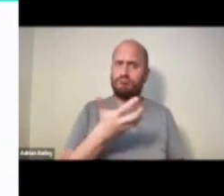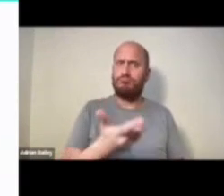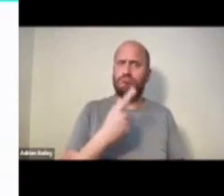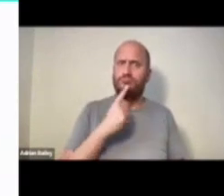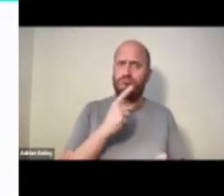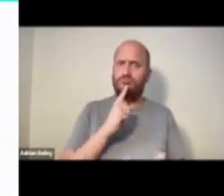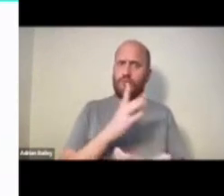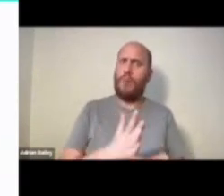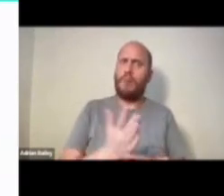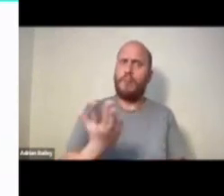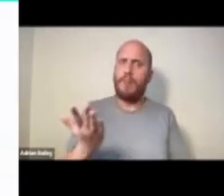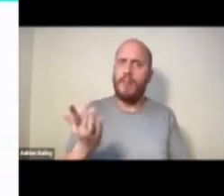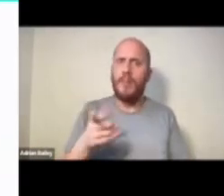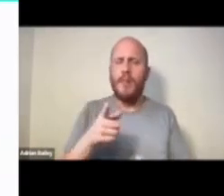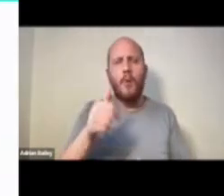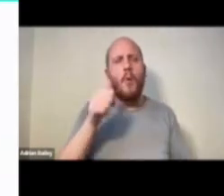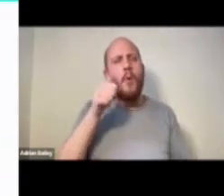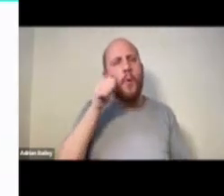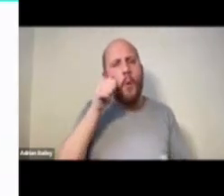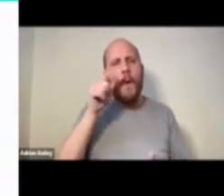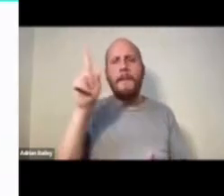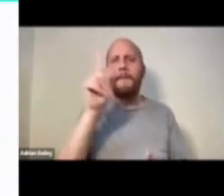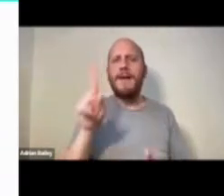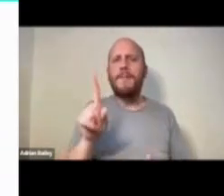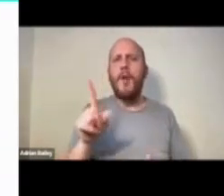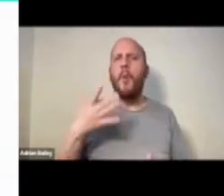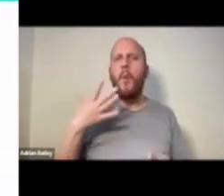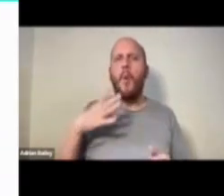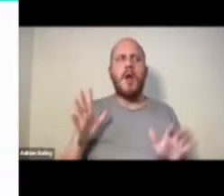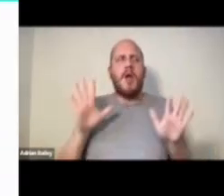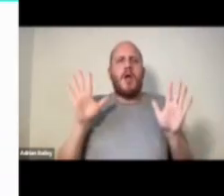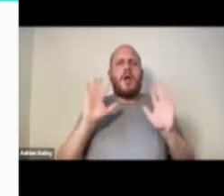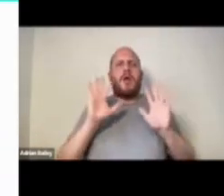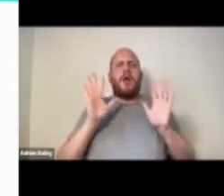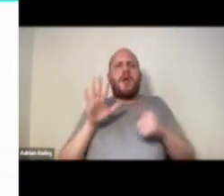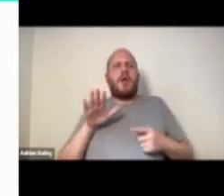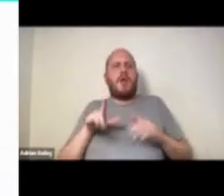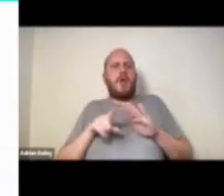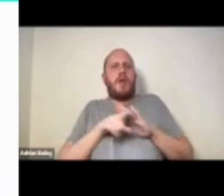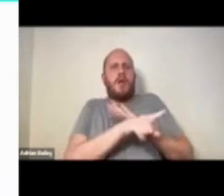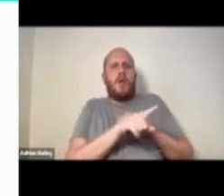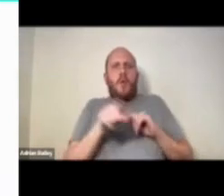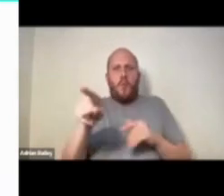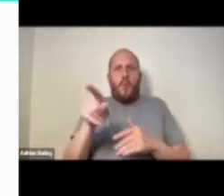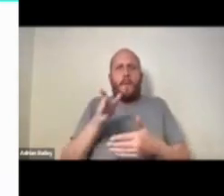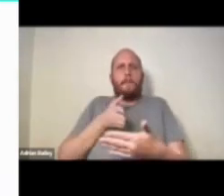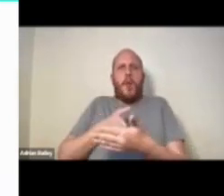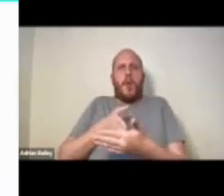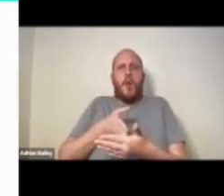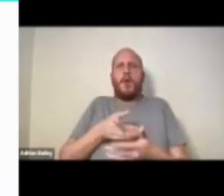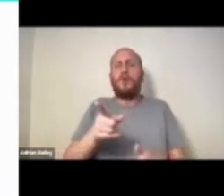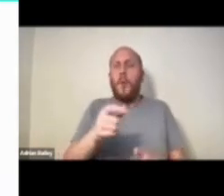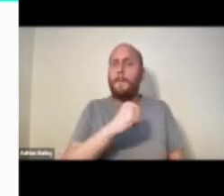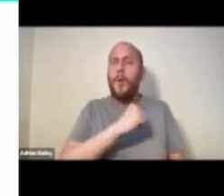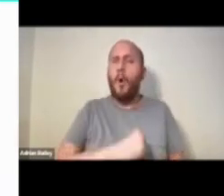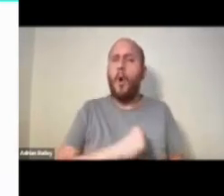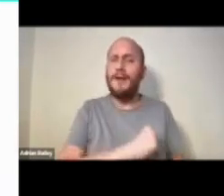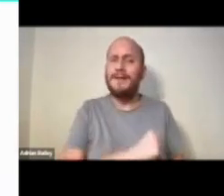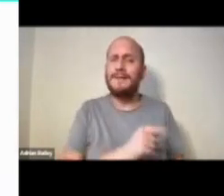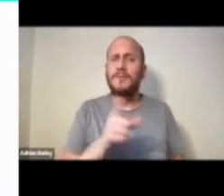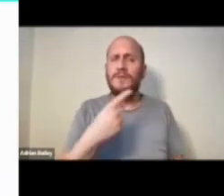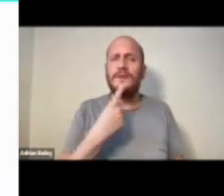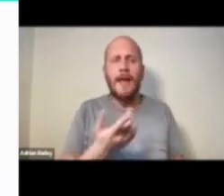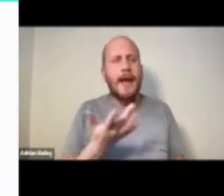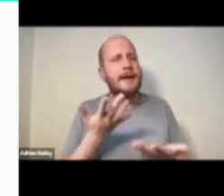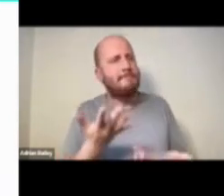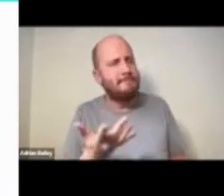You're overcoming people's automatic response. They want to leave and you're in the way. So be honest with them, telling them that you really